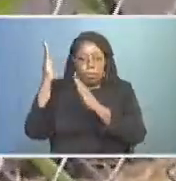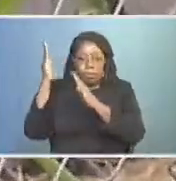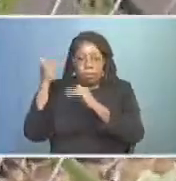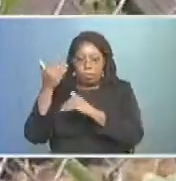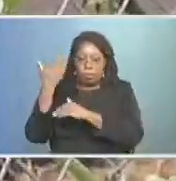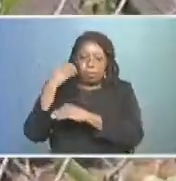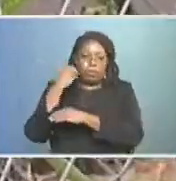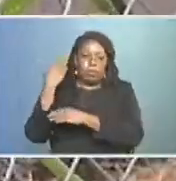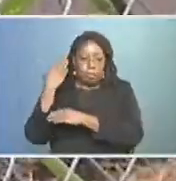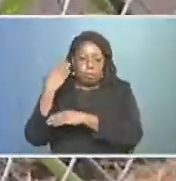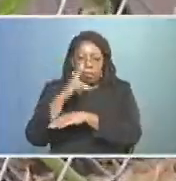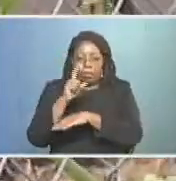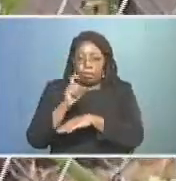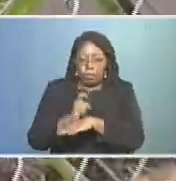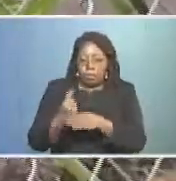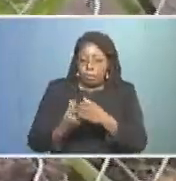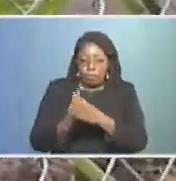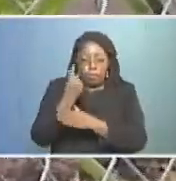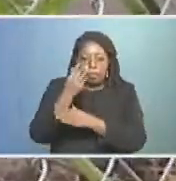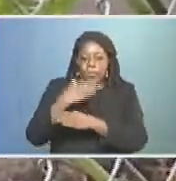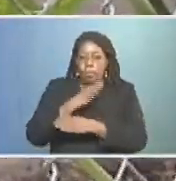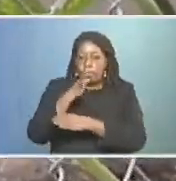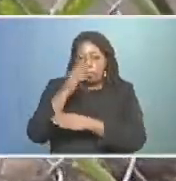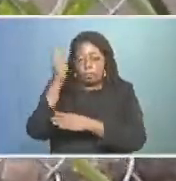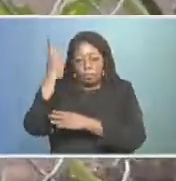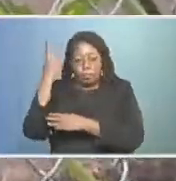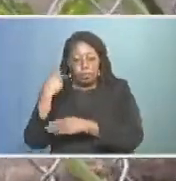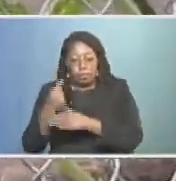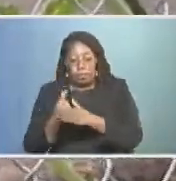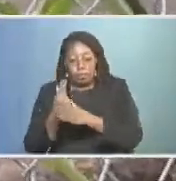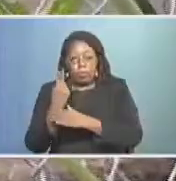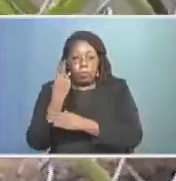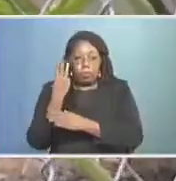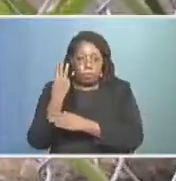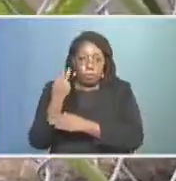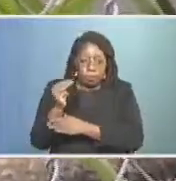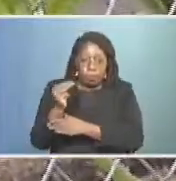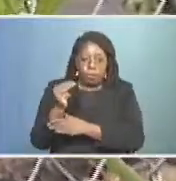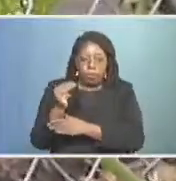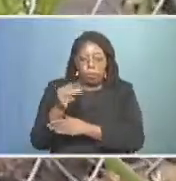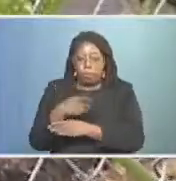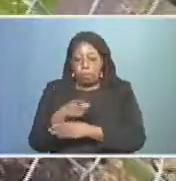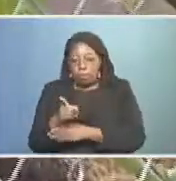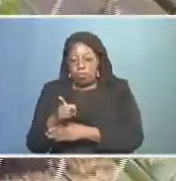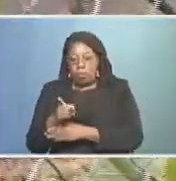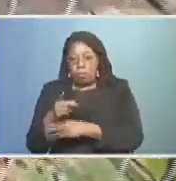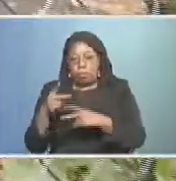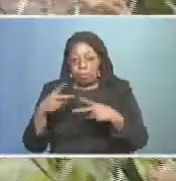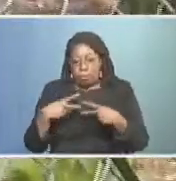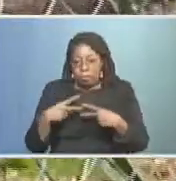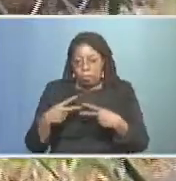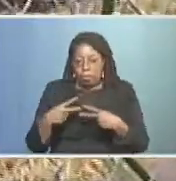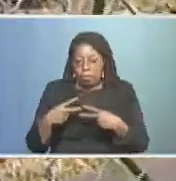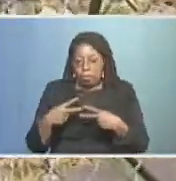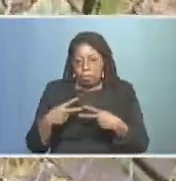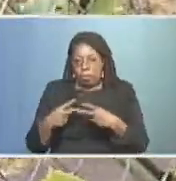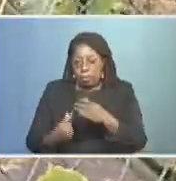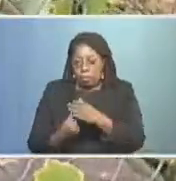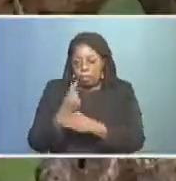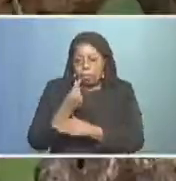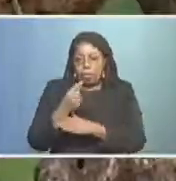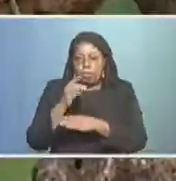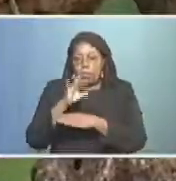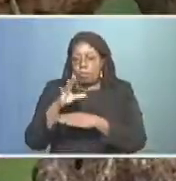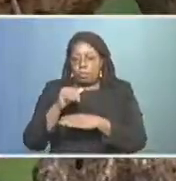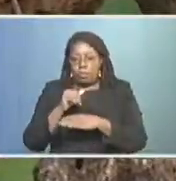Back home in Exuma growing up, my grandparents, because I grew up with them, they grew pumpkins, but I've never seen that